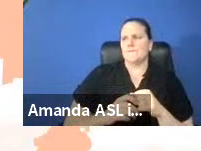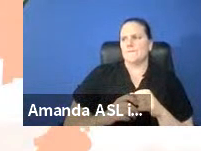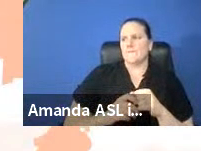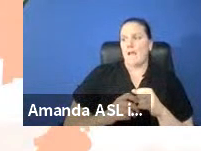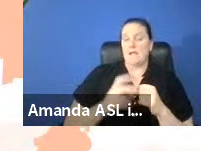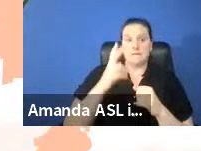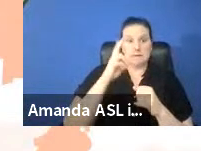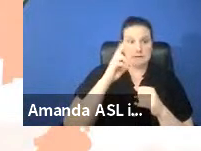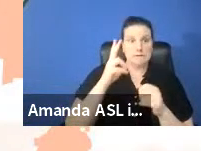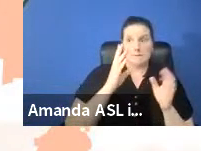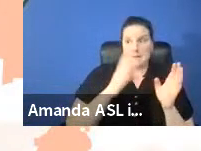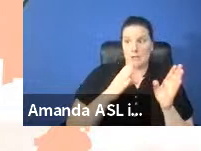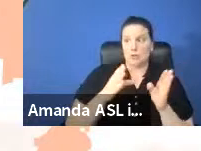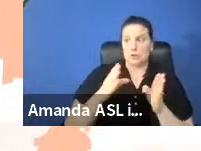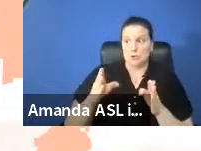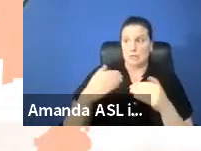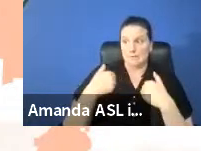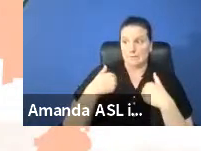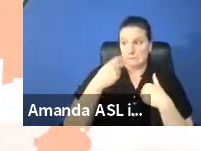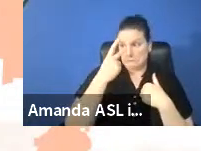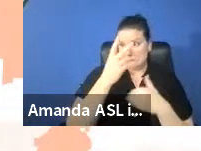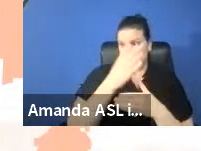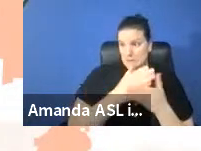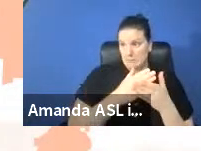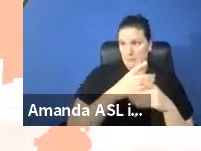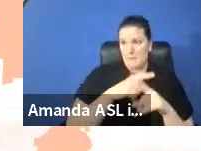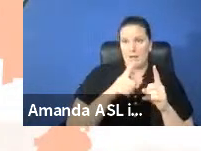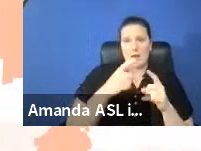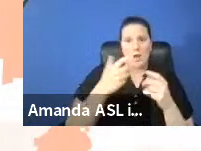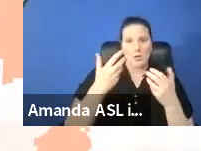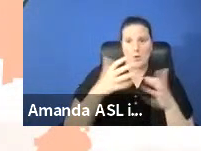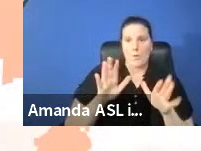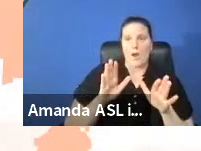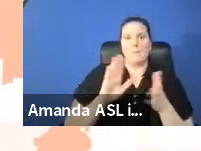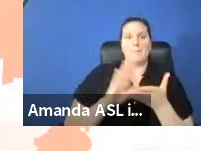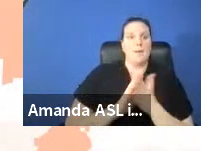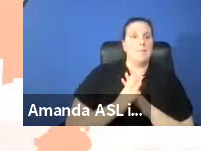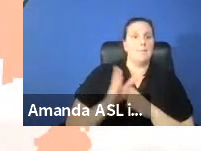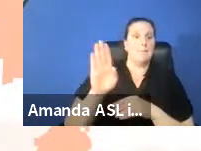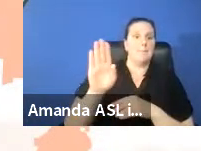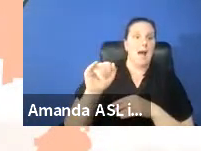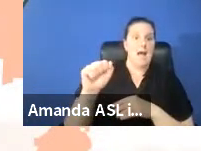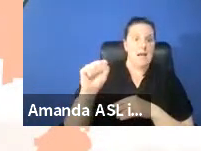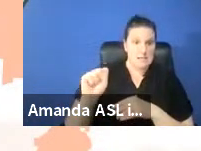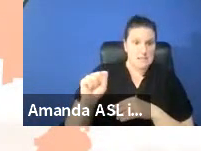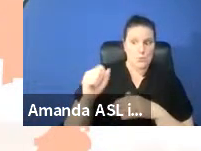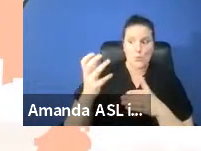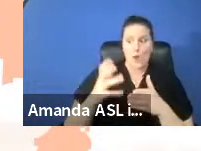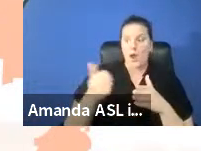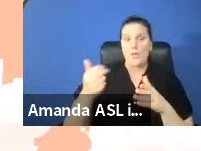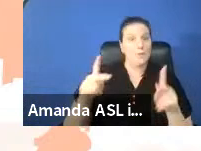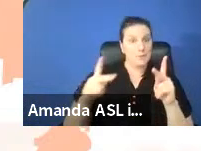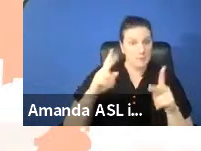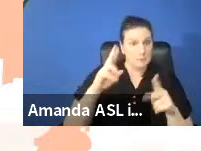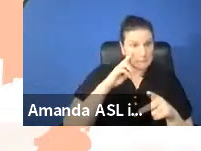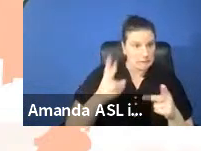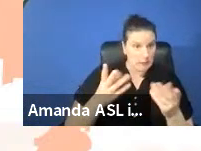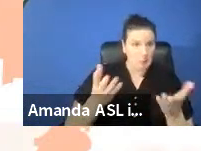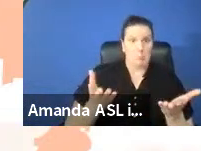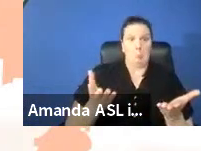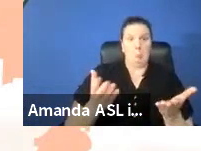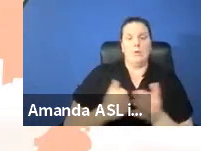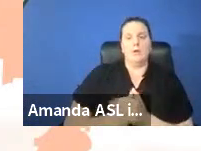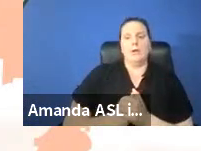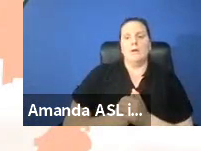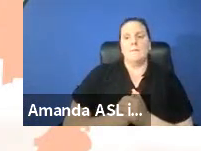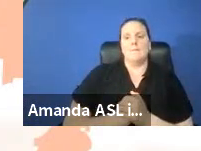some patterns here, but I don't want to kind of bias what others are seeing. But